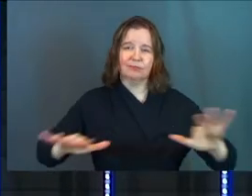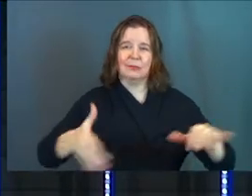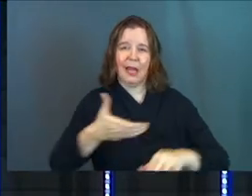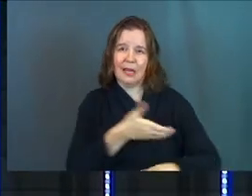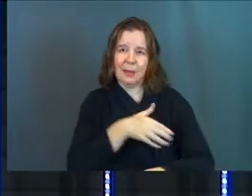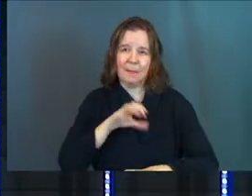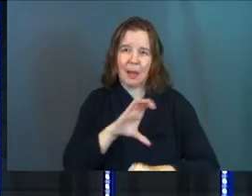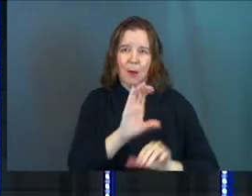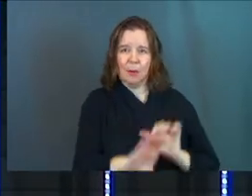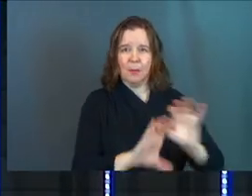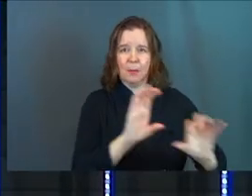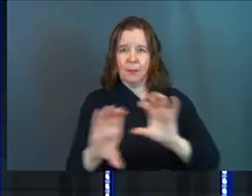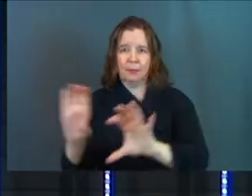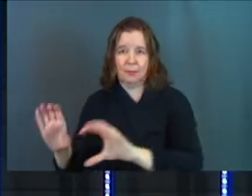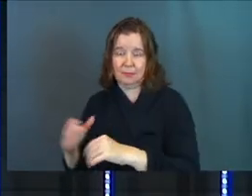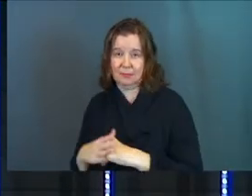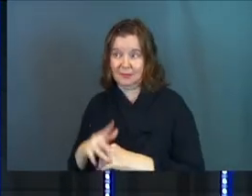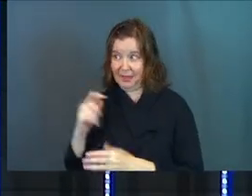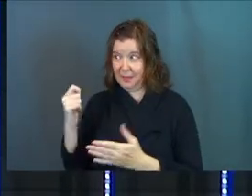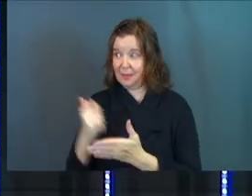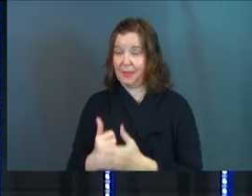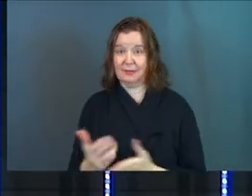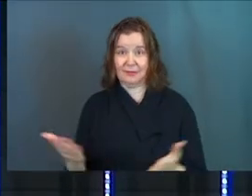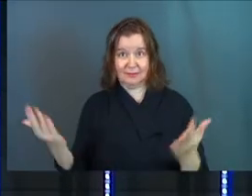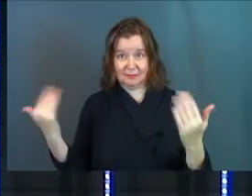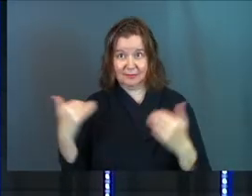empowered. Somebody say amen.